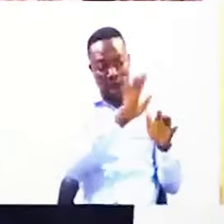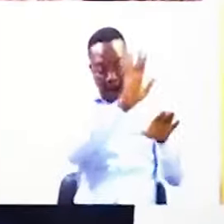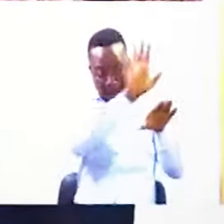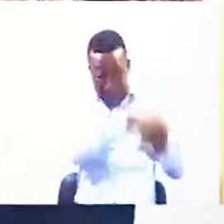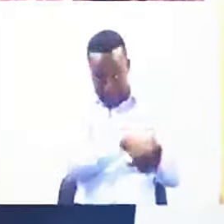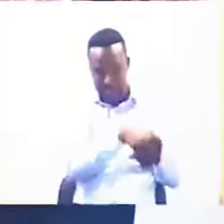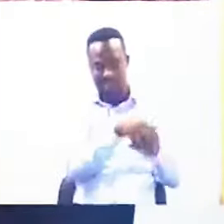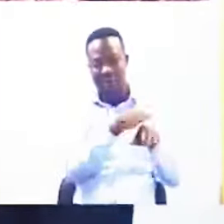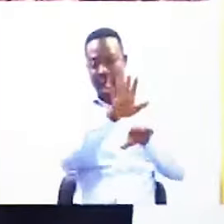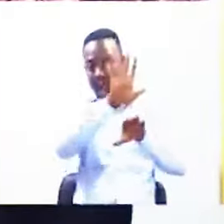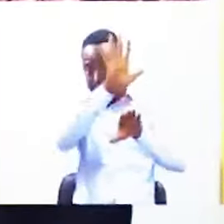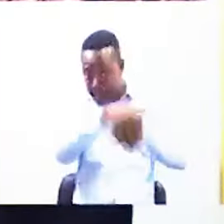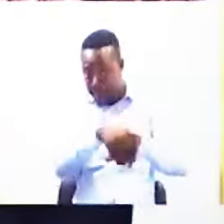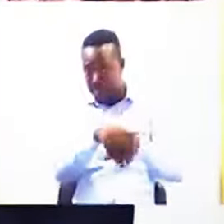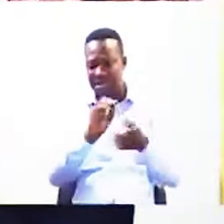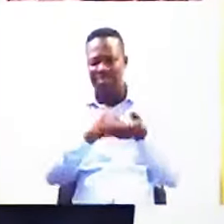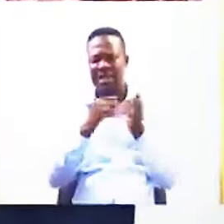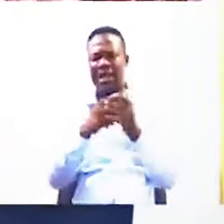Bible records it.